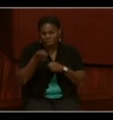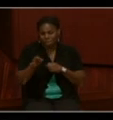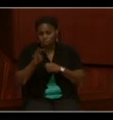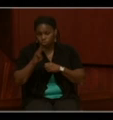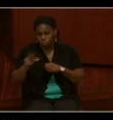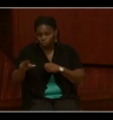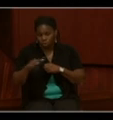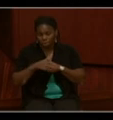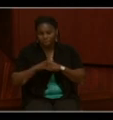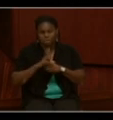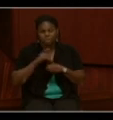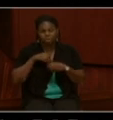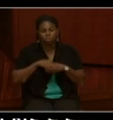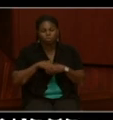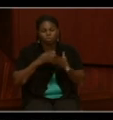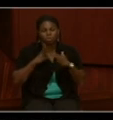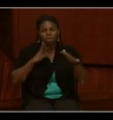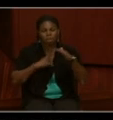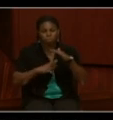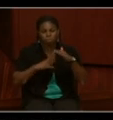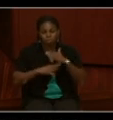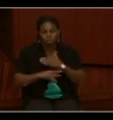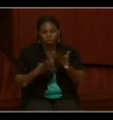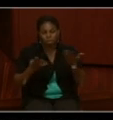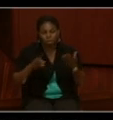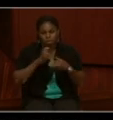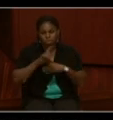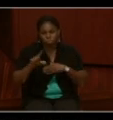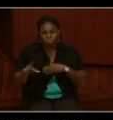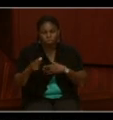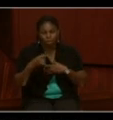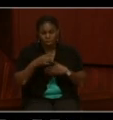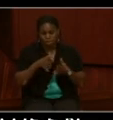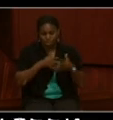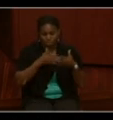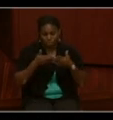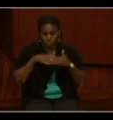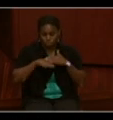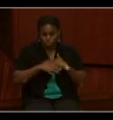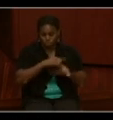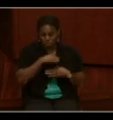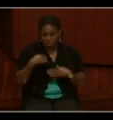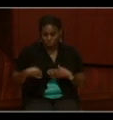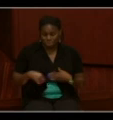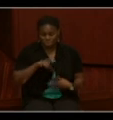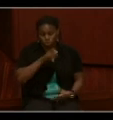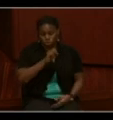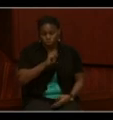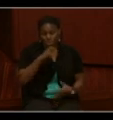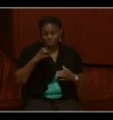1943. Now, this included immigrants as well as American-born Chinese U.S. citizens.